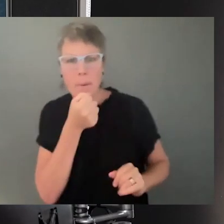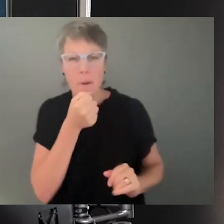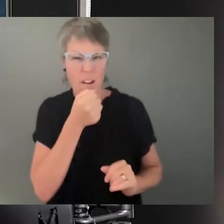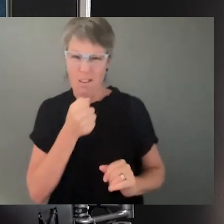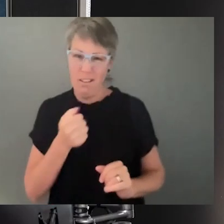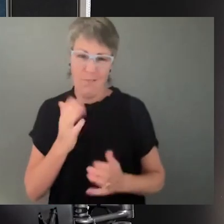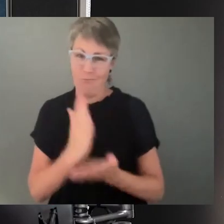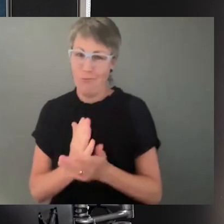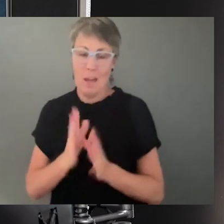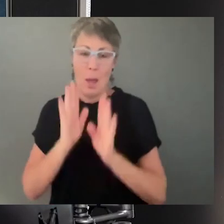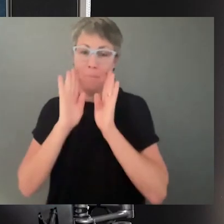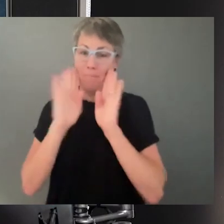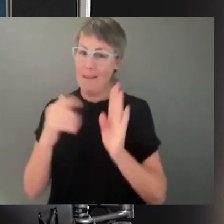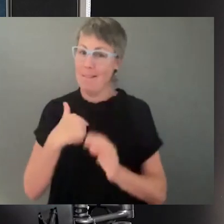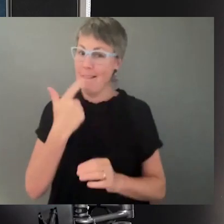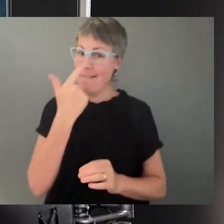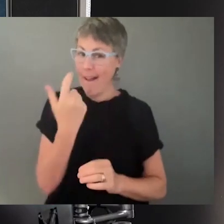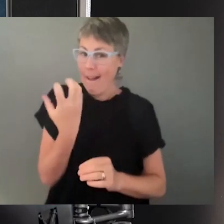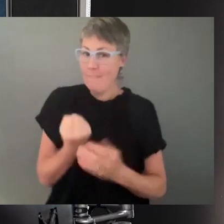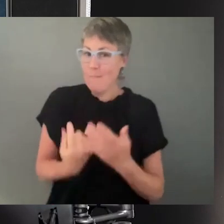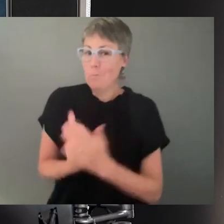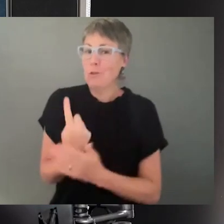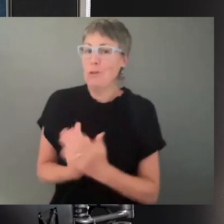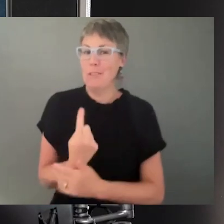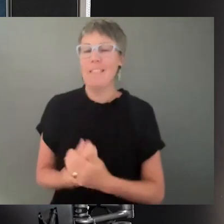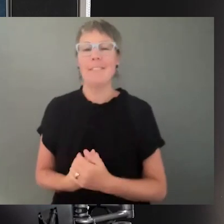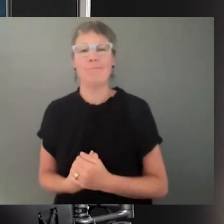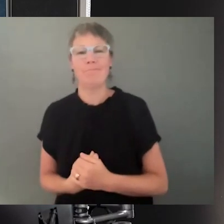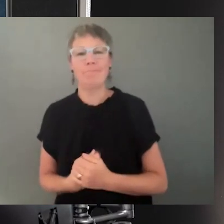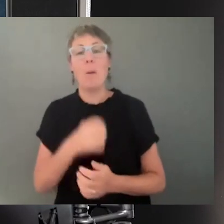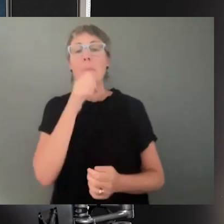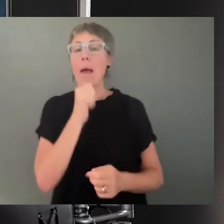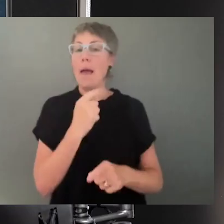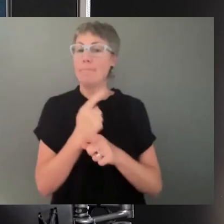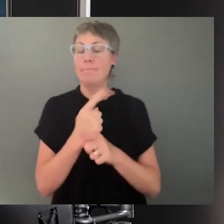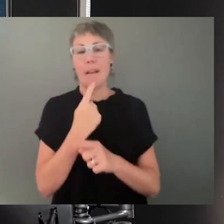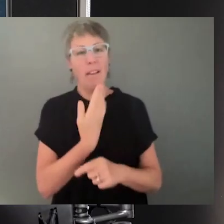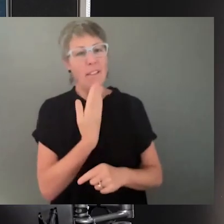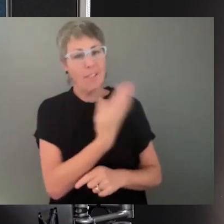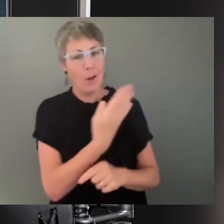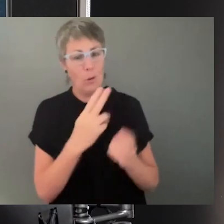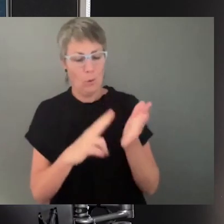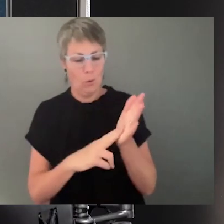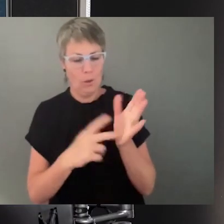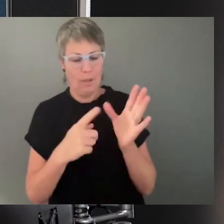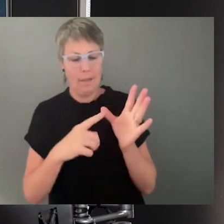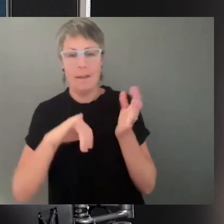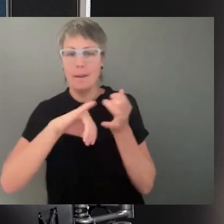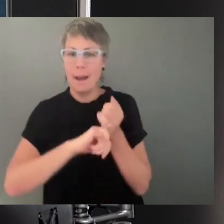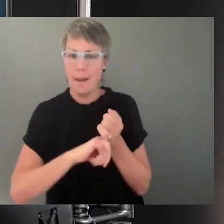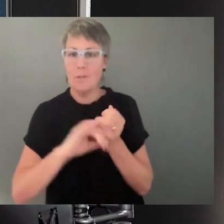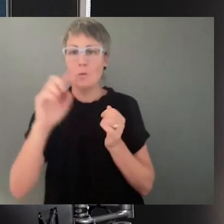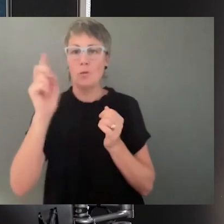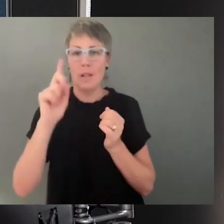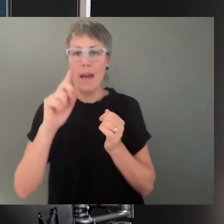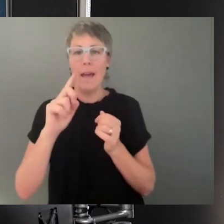broadcasting, and that's been amazing. That's the ABC's Naz Campanella. Thanks for being with us this morning